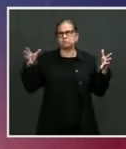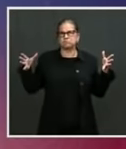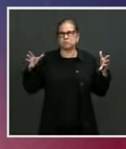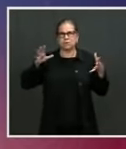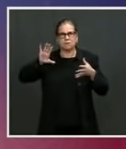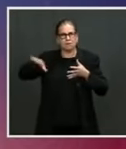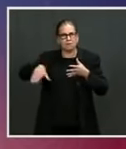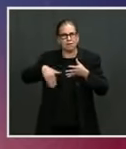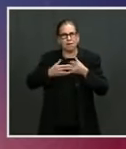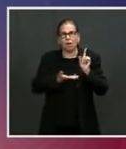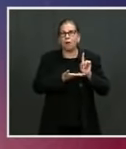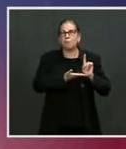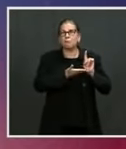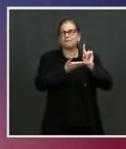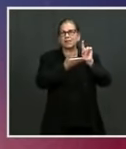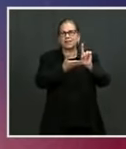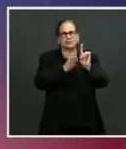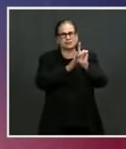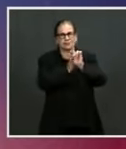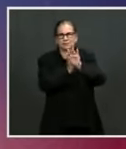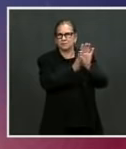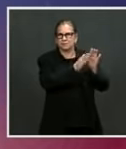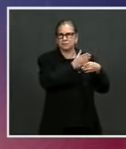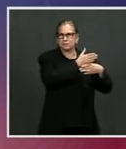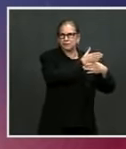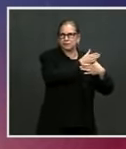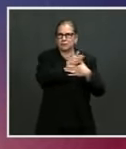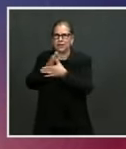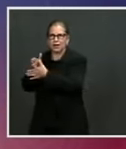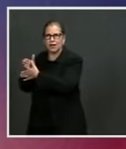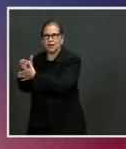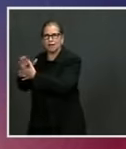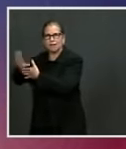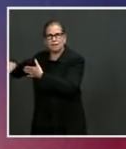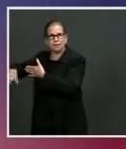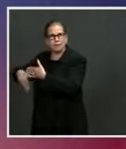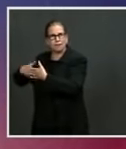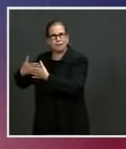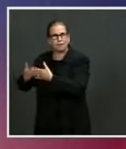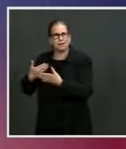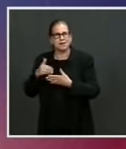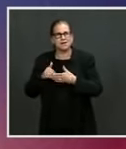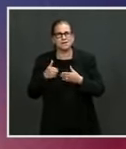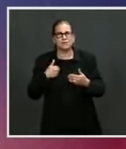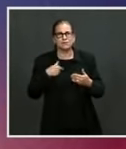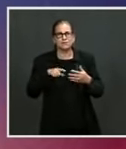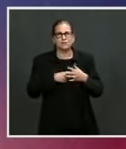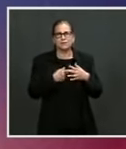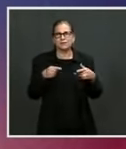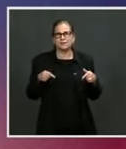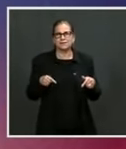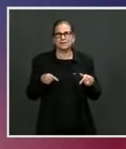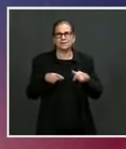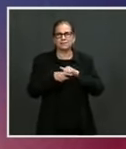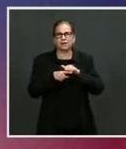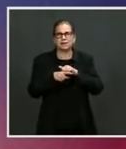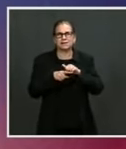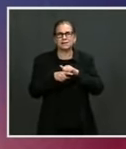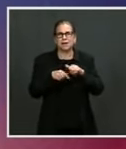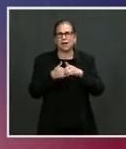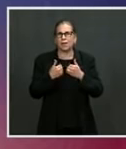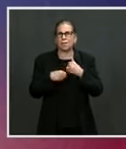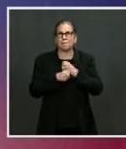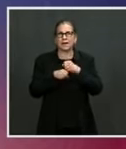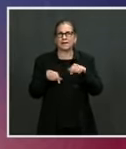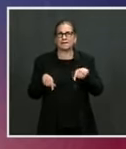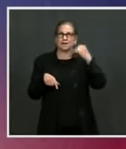So how would you put these noble principles into practice? How do we do that? How do we make the idea real, or as